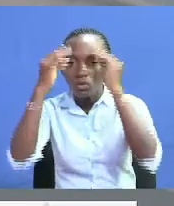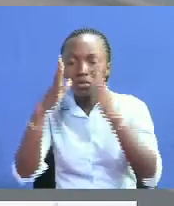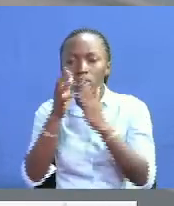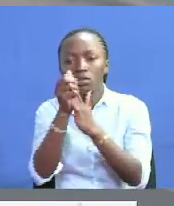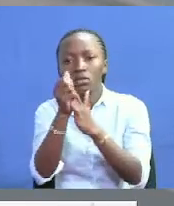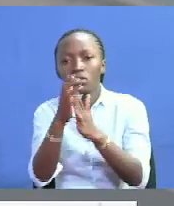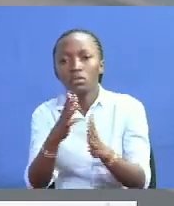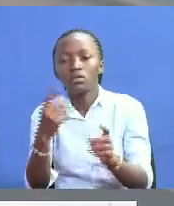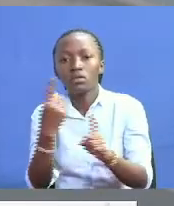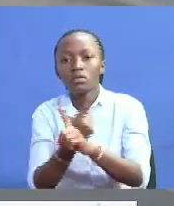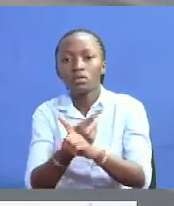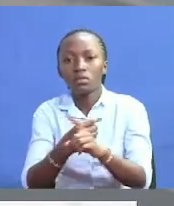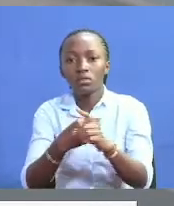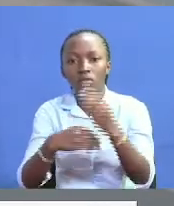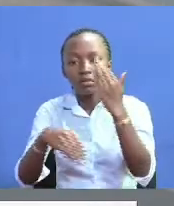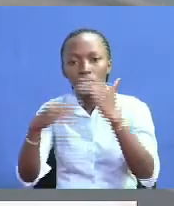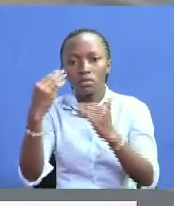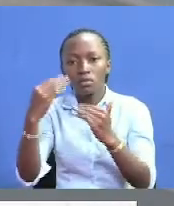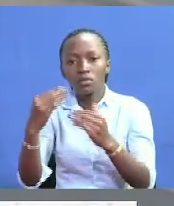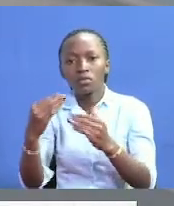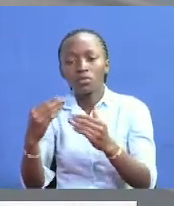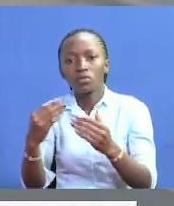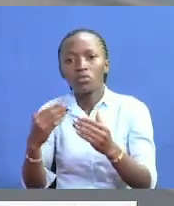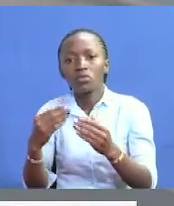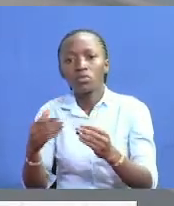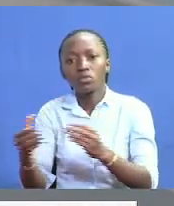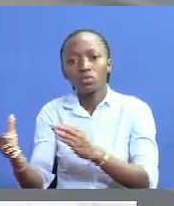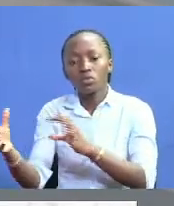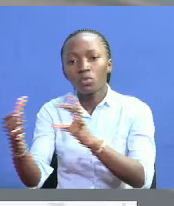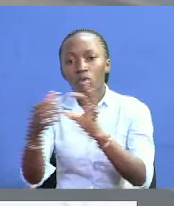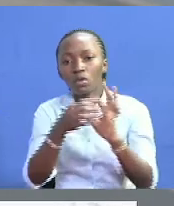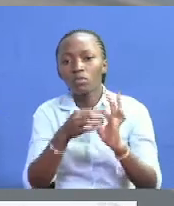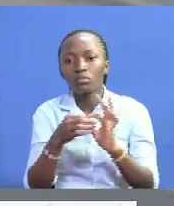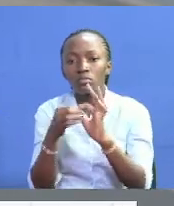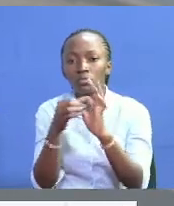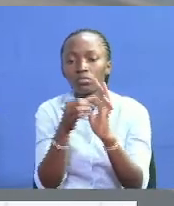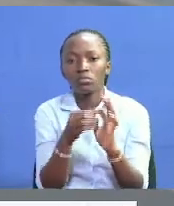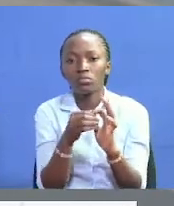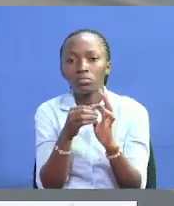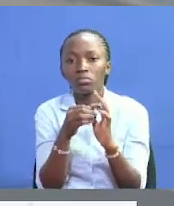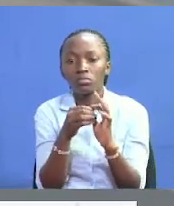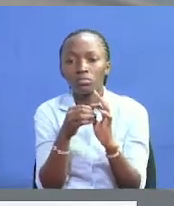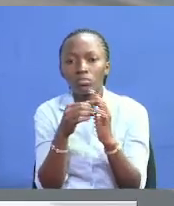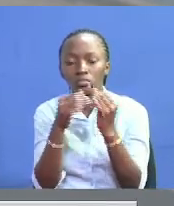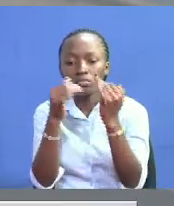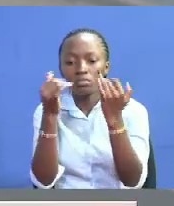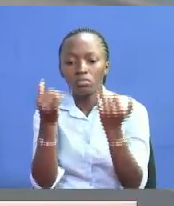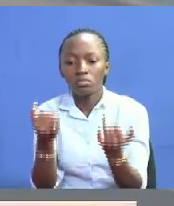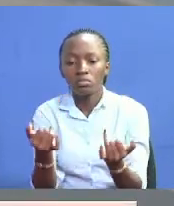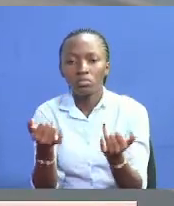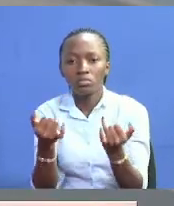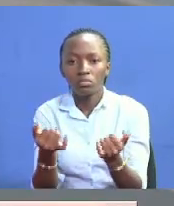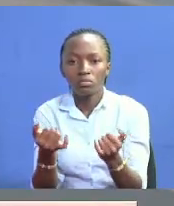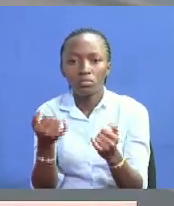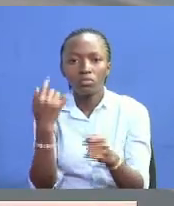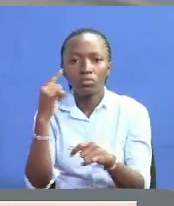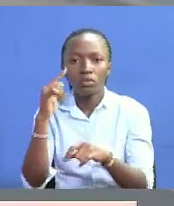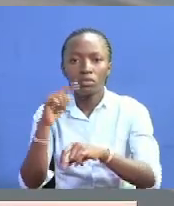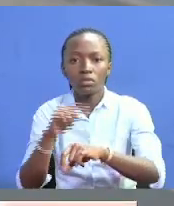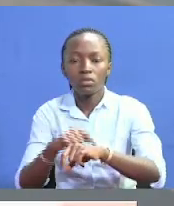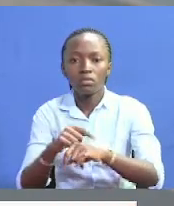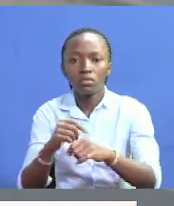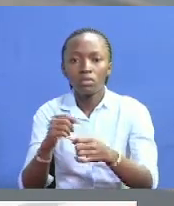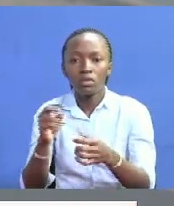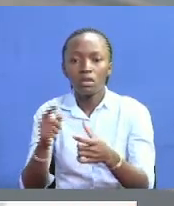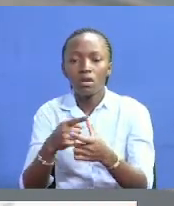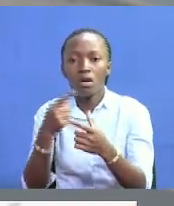in Nairobi or outside, that they come together. Because at this time, we can just come together, form something, and